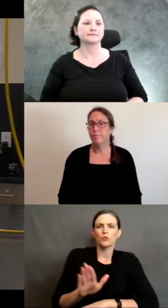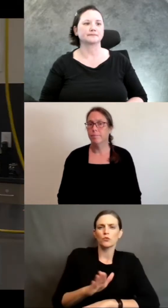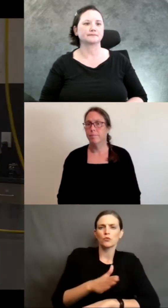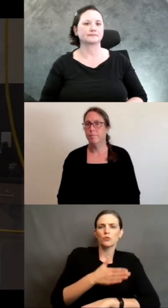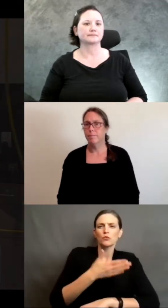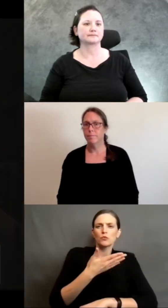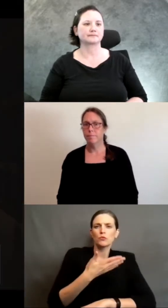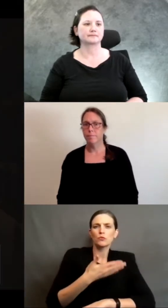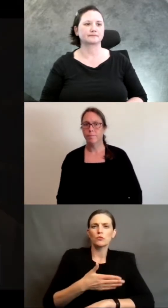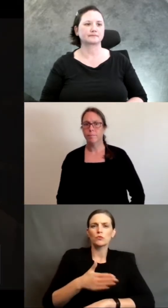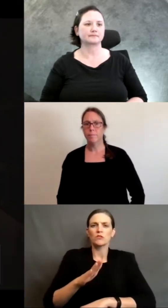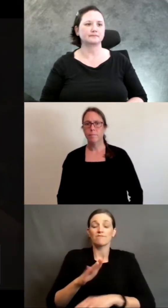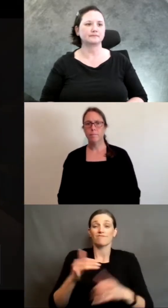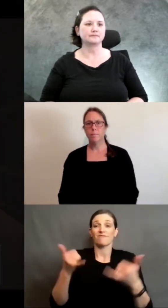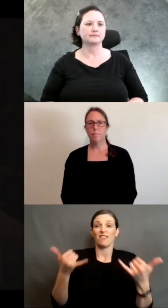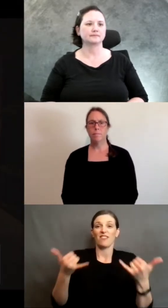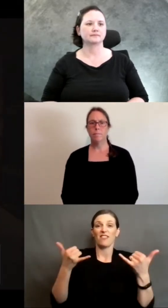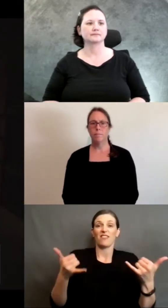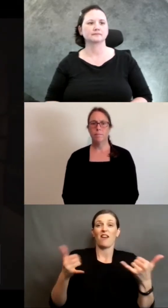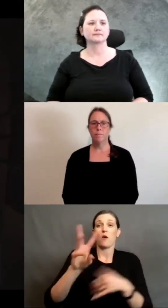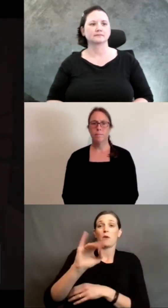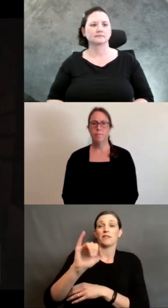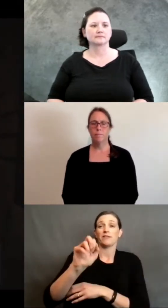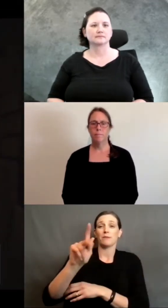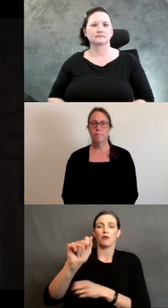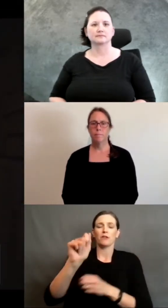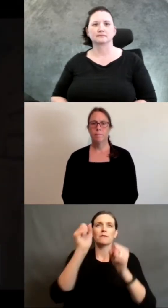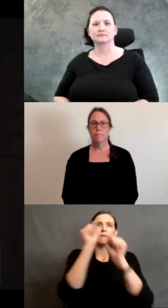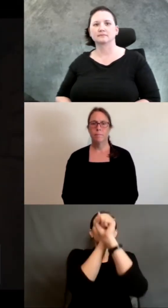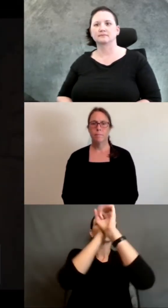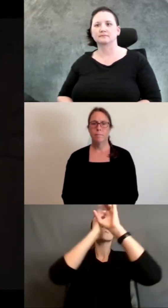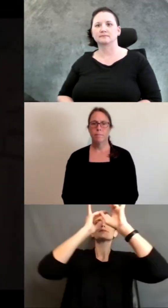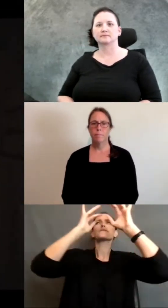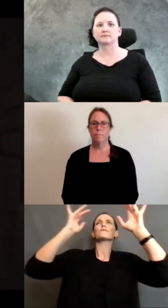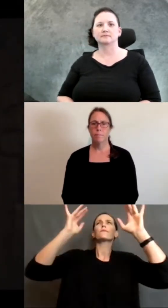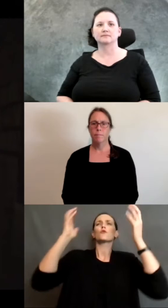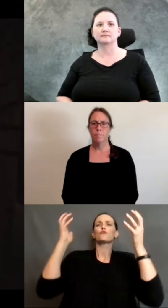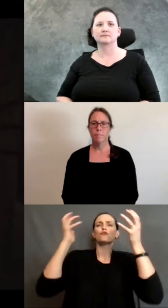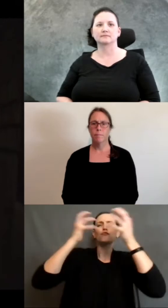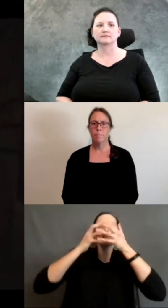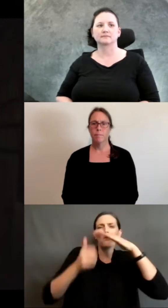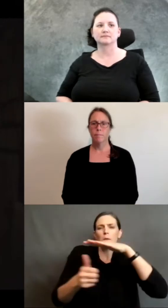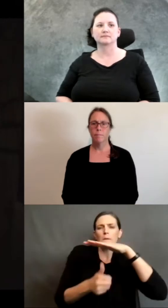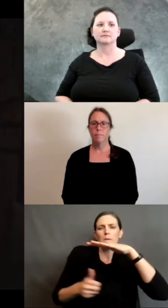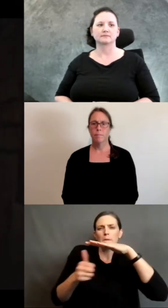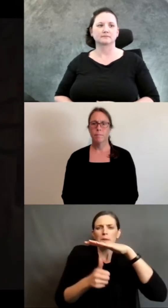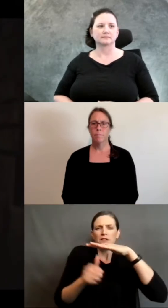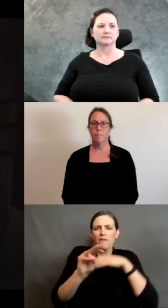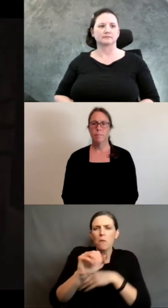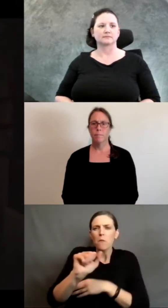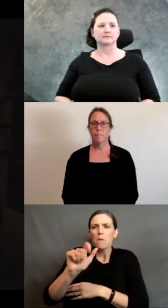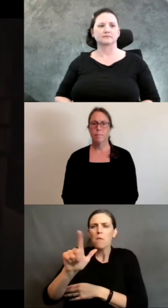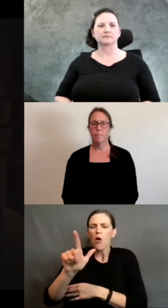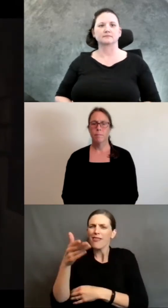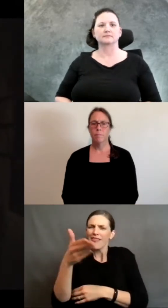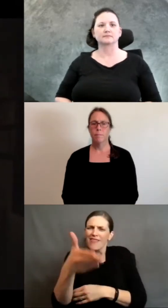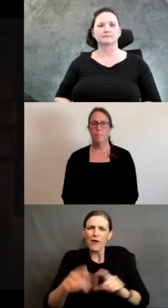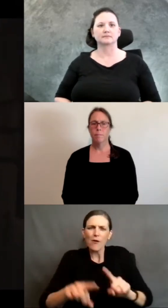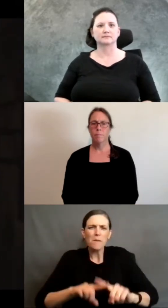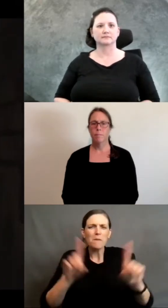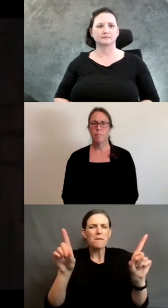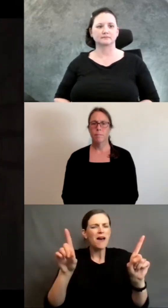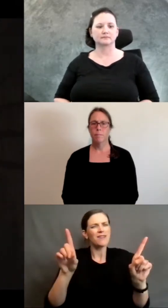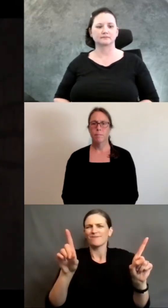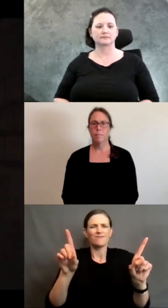We are now in Wisperia's vision in the dark basement of the mall. She is there, but in another dimension. You can see through her